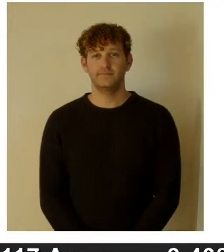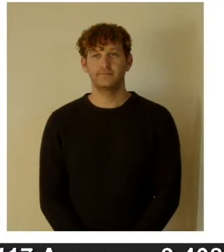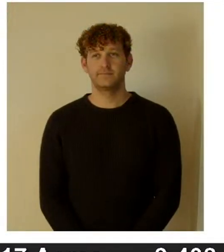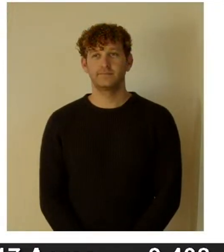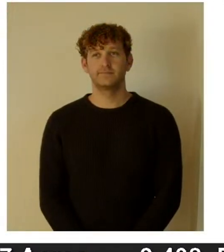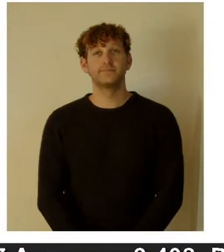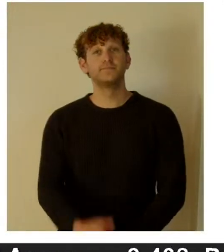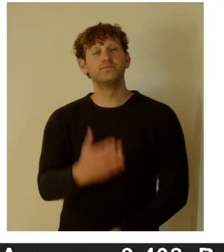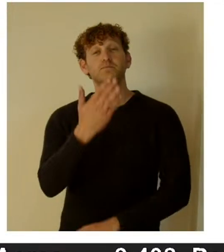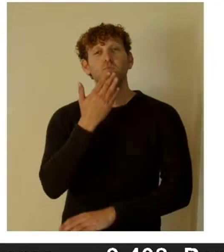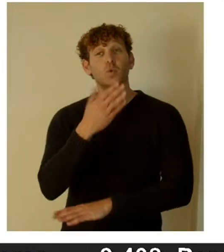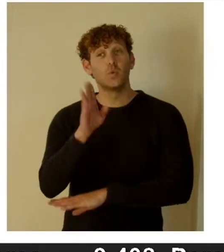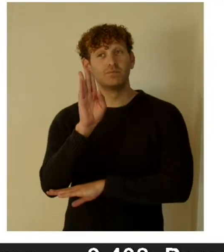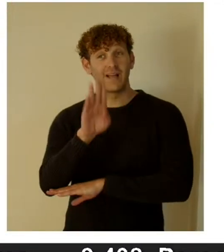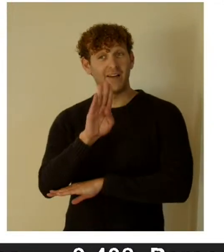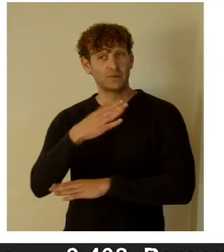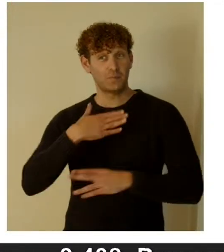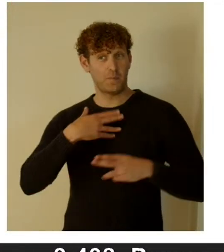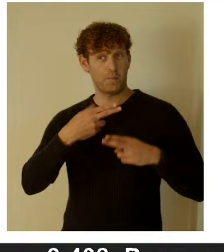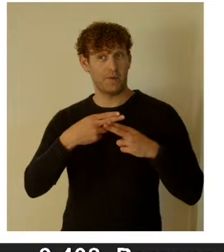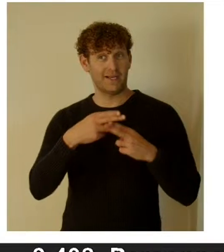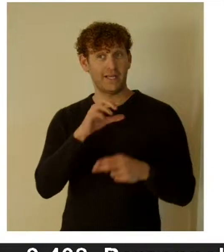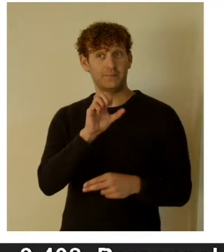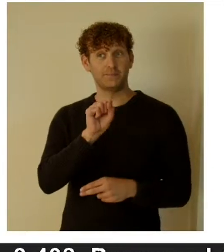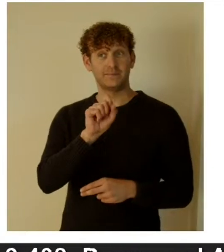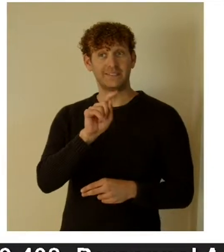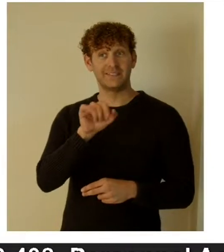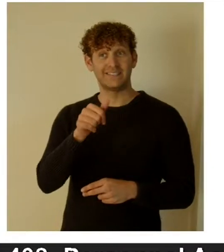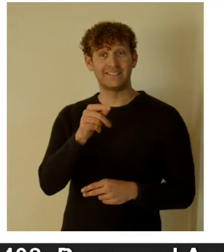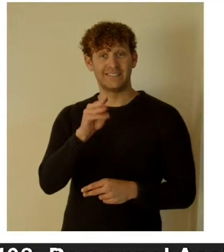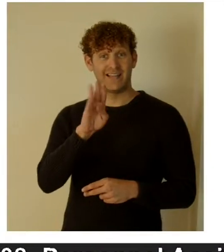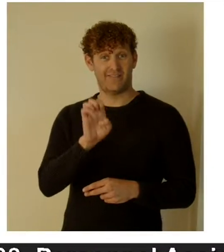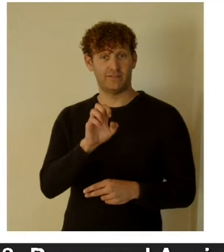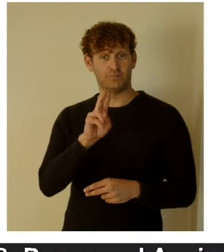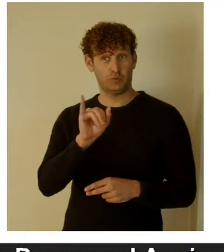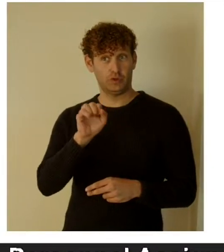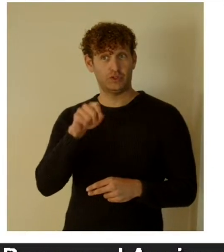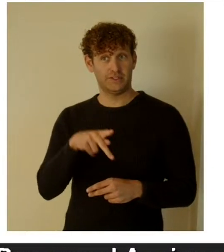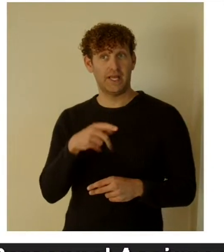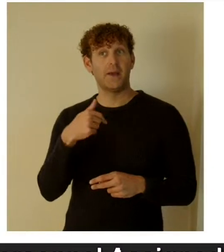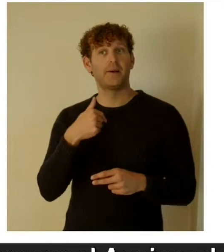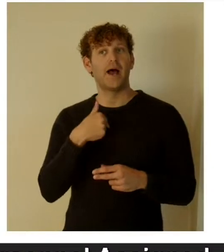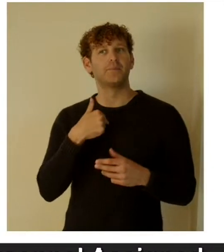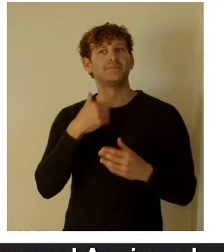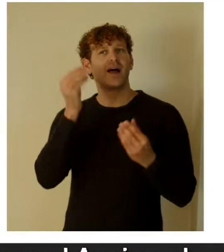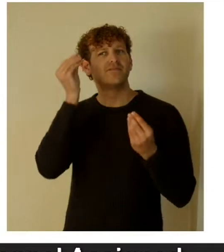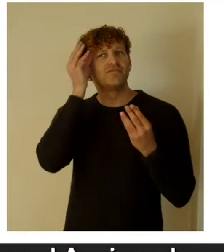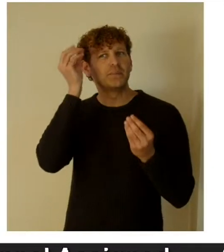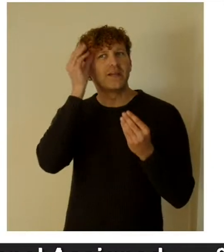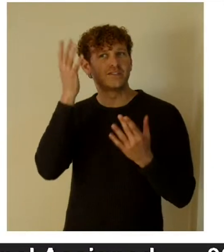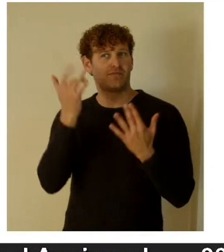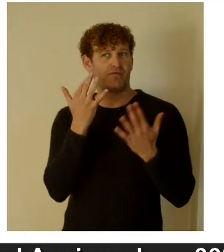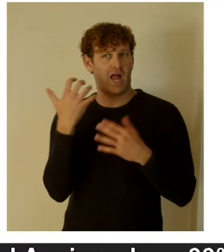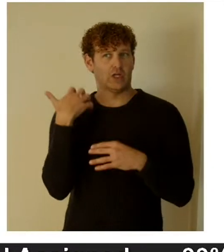Good afternoon. My name is Stephanie Bishop. I'm one of the public information officers here on the Eaton fire. Currently, the fire sits